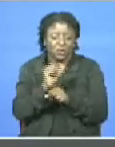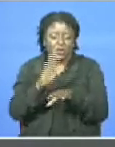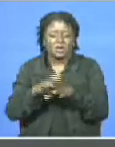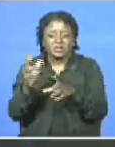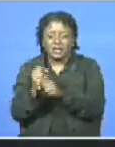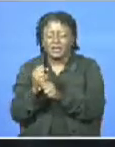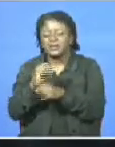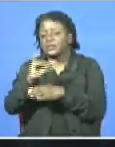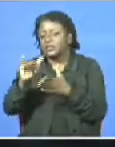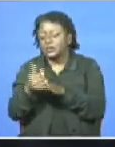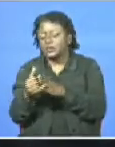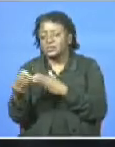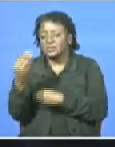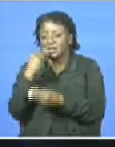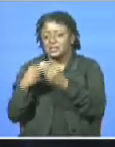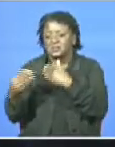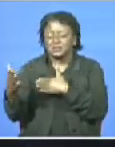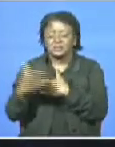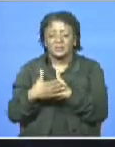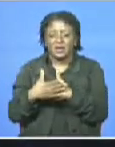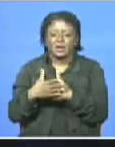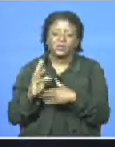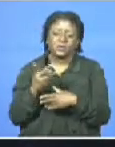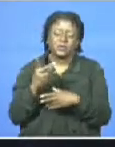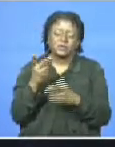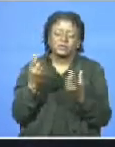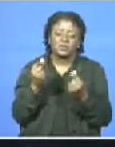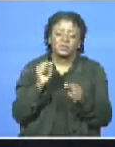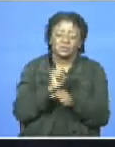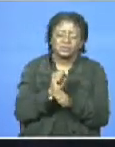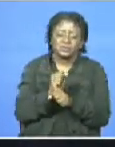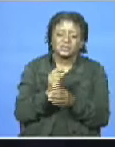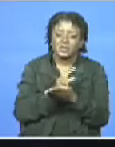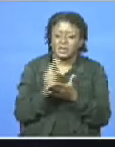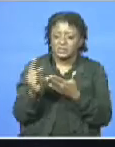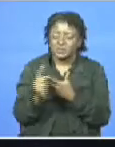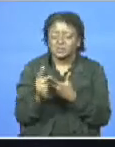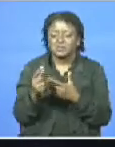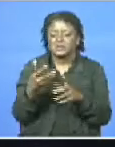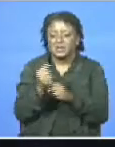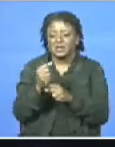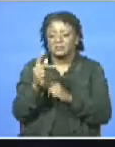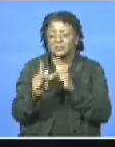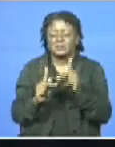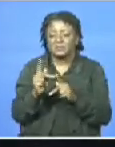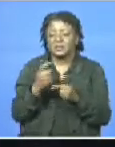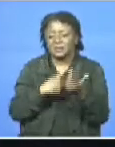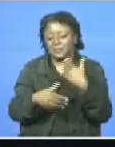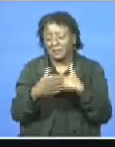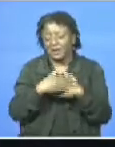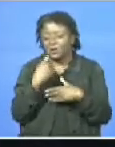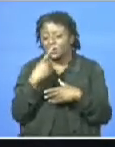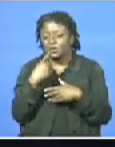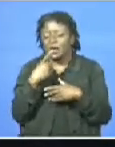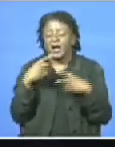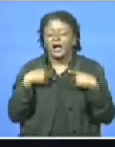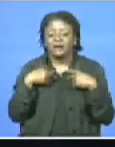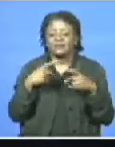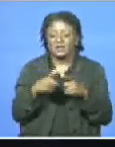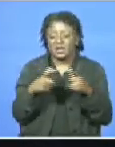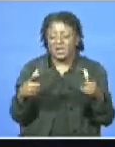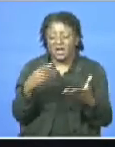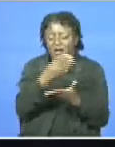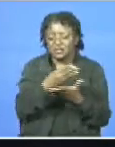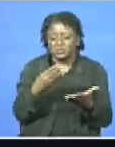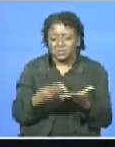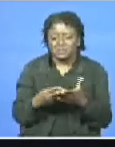And also, we are running an exercise next week that will be allowing persons who are coming back to the system or who have large bills and paying a certain percentage to